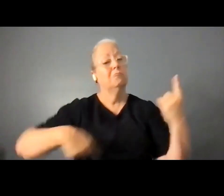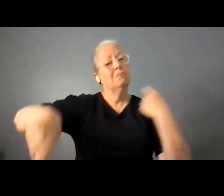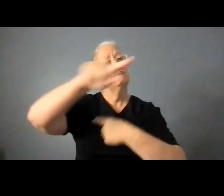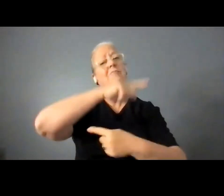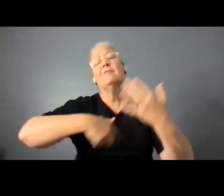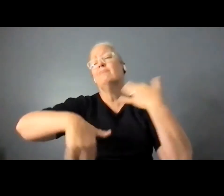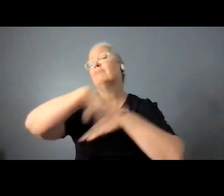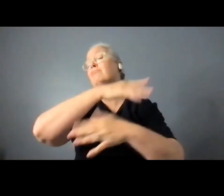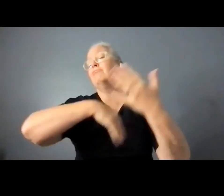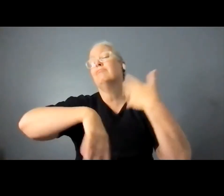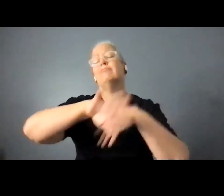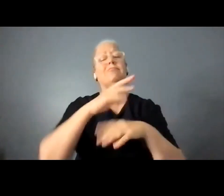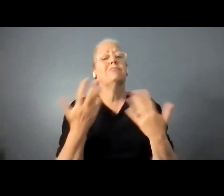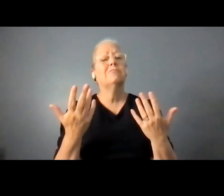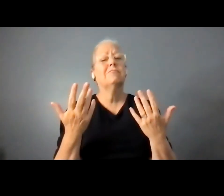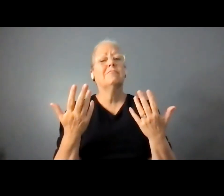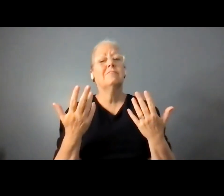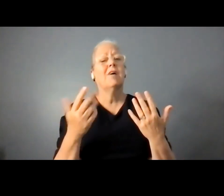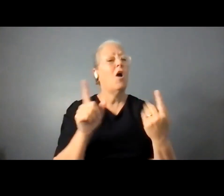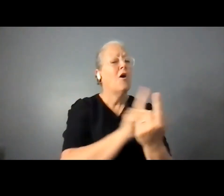day. Therefore,